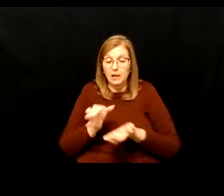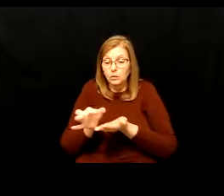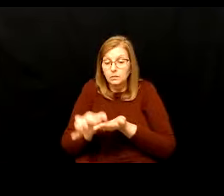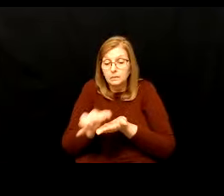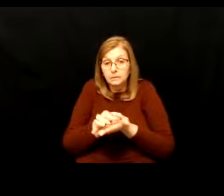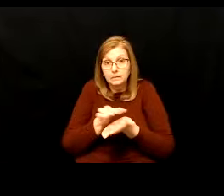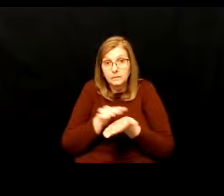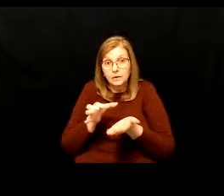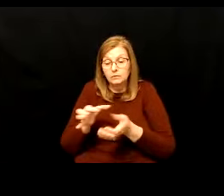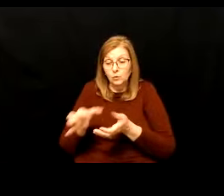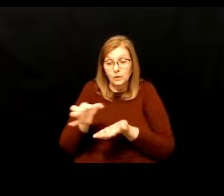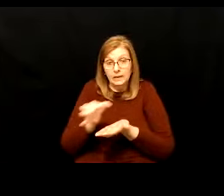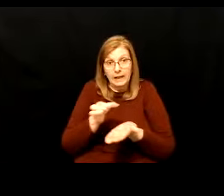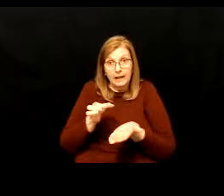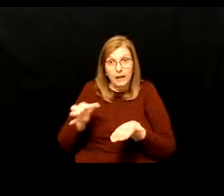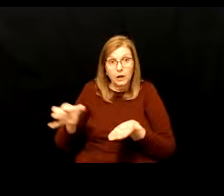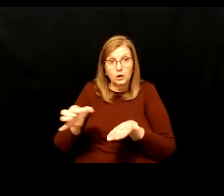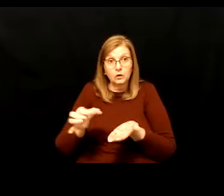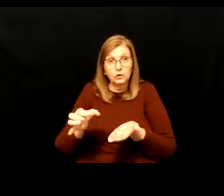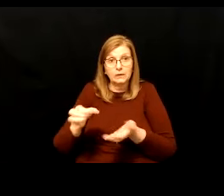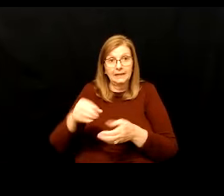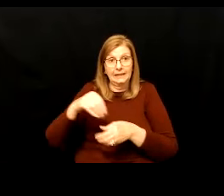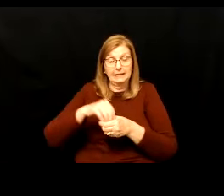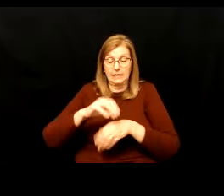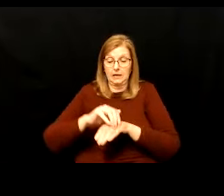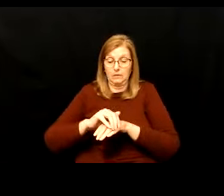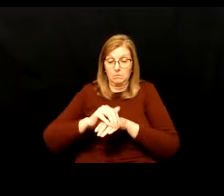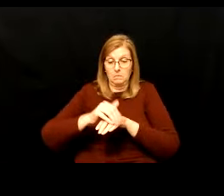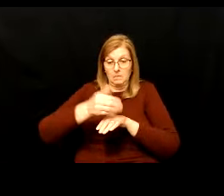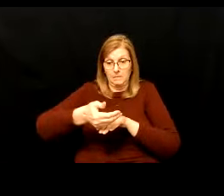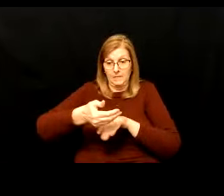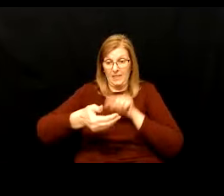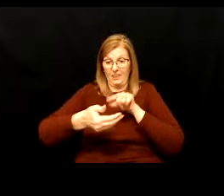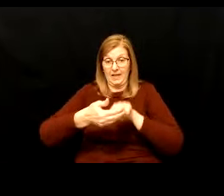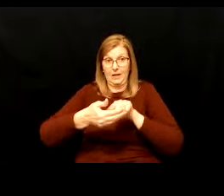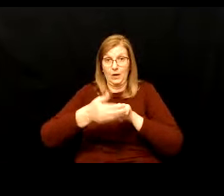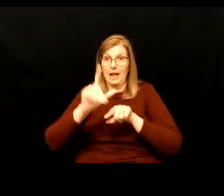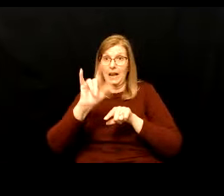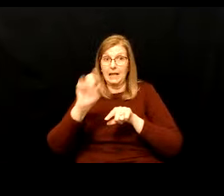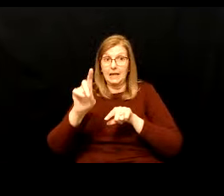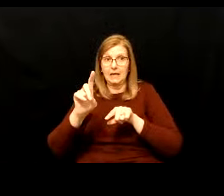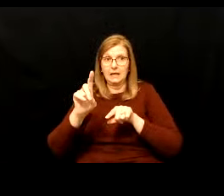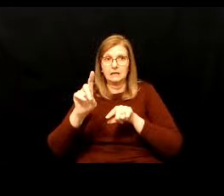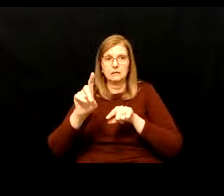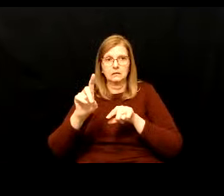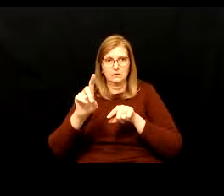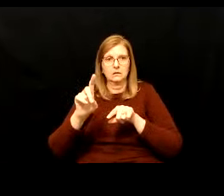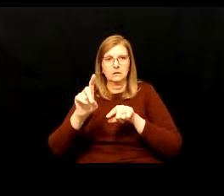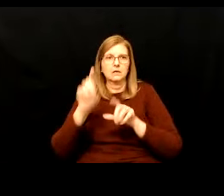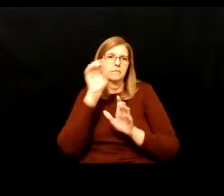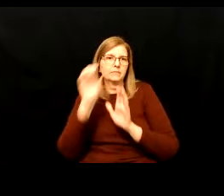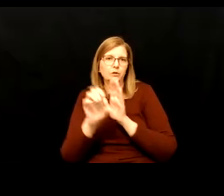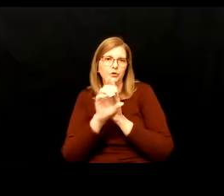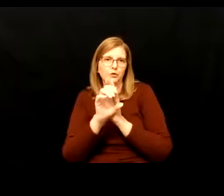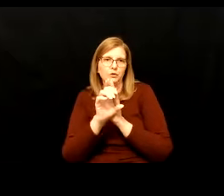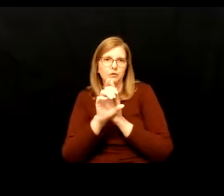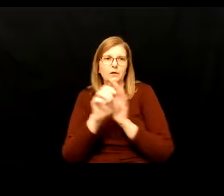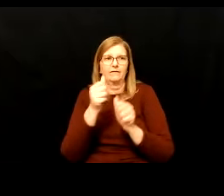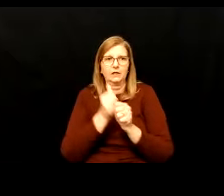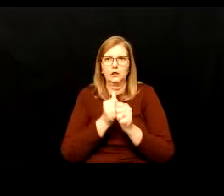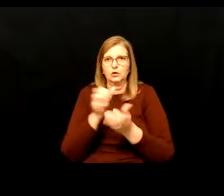are all on the inside of the lid is a very realistic, it's a photo of each